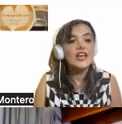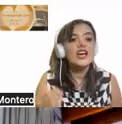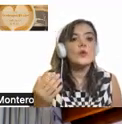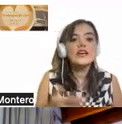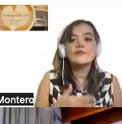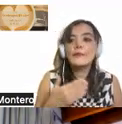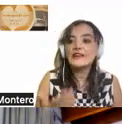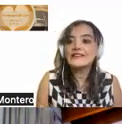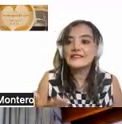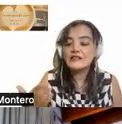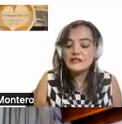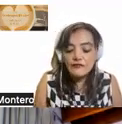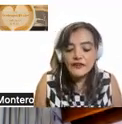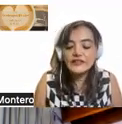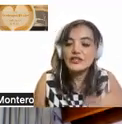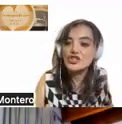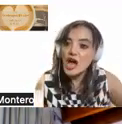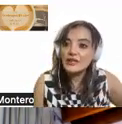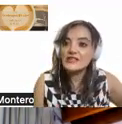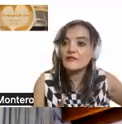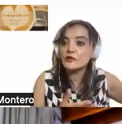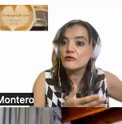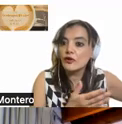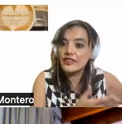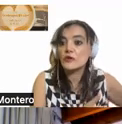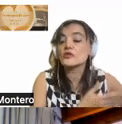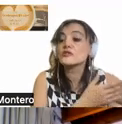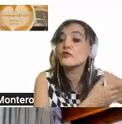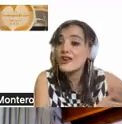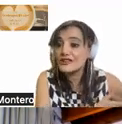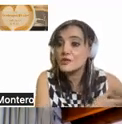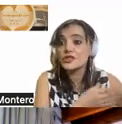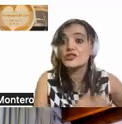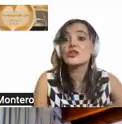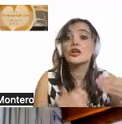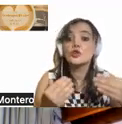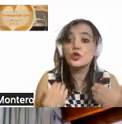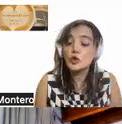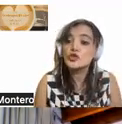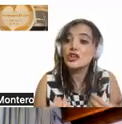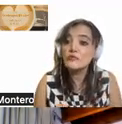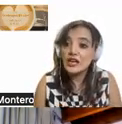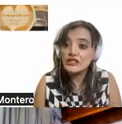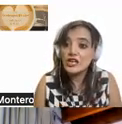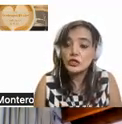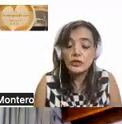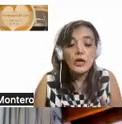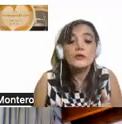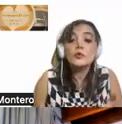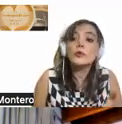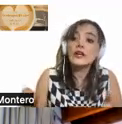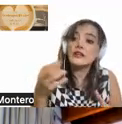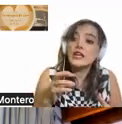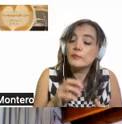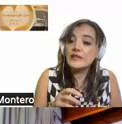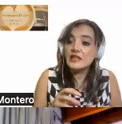technologies, we have validated something that shamans have done for thousands of years, which is to use the imagination